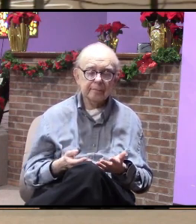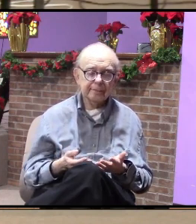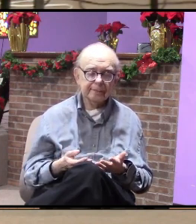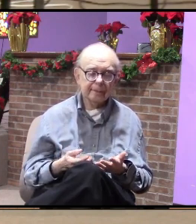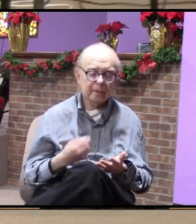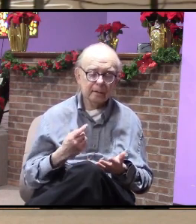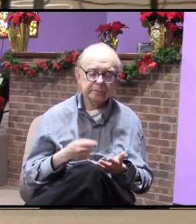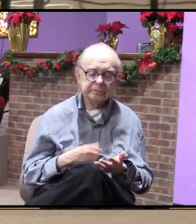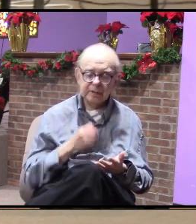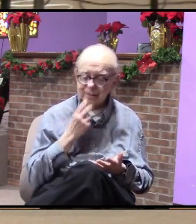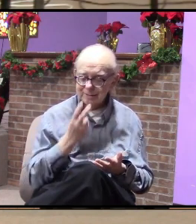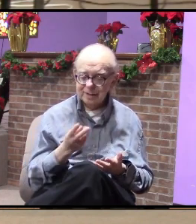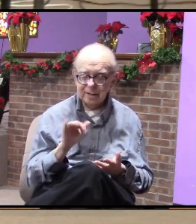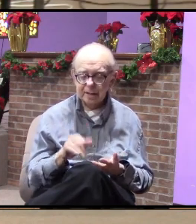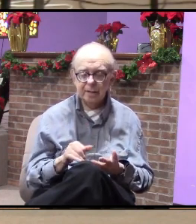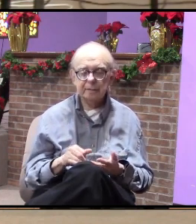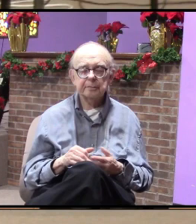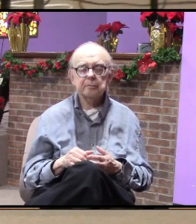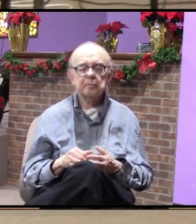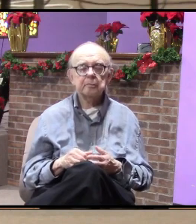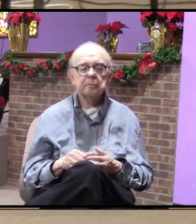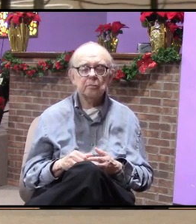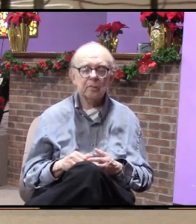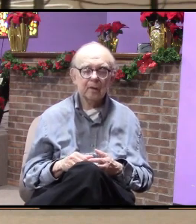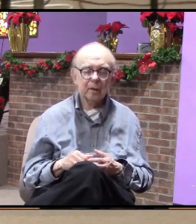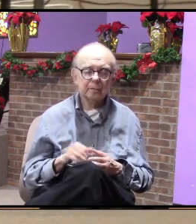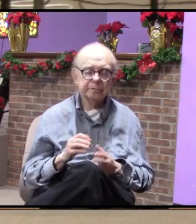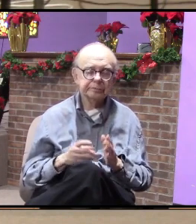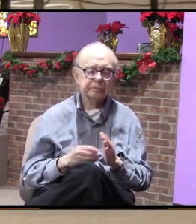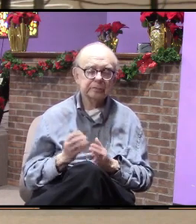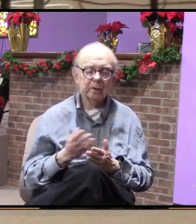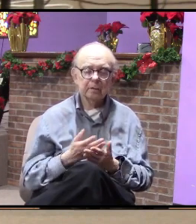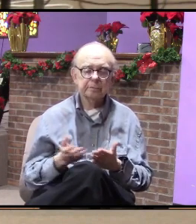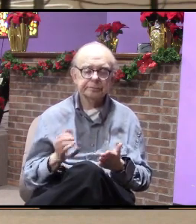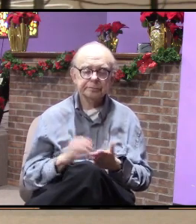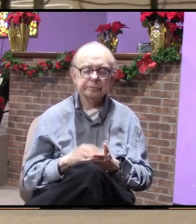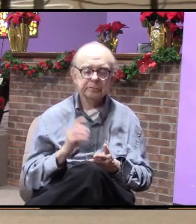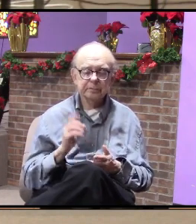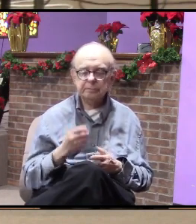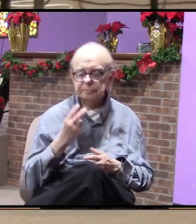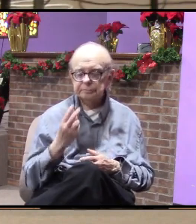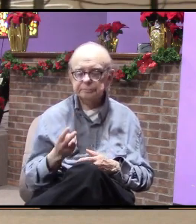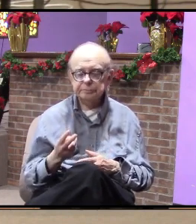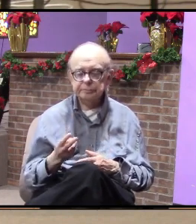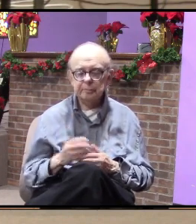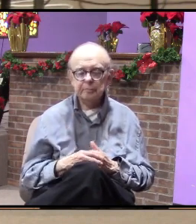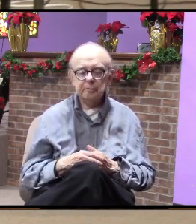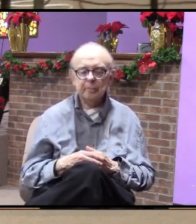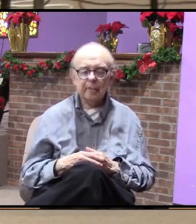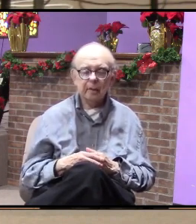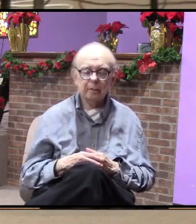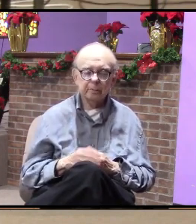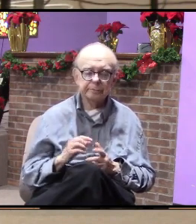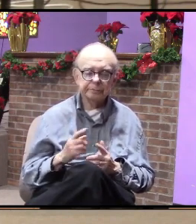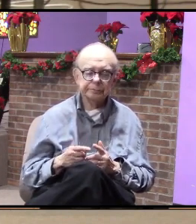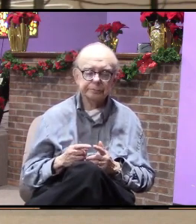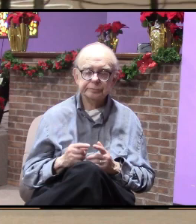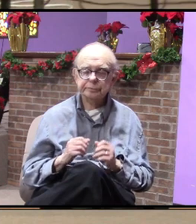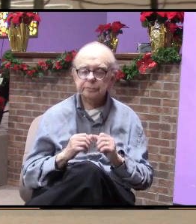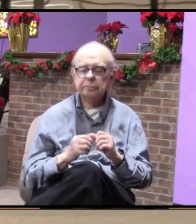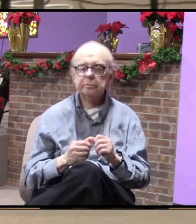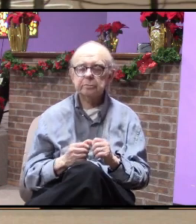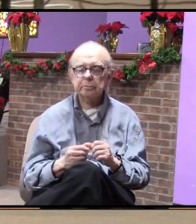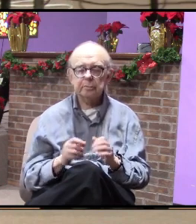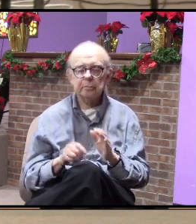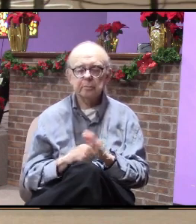We just hadn't seen it yet, or hadn't developed the things that we needed to see those things. So then He goes on